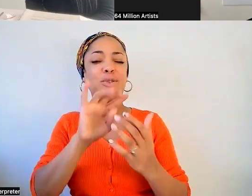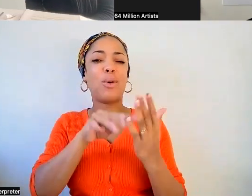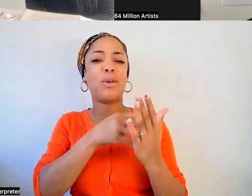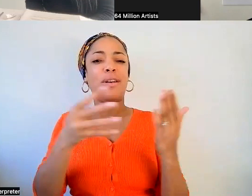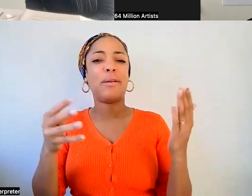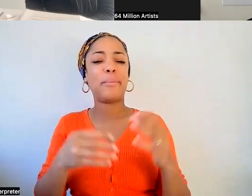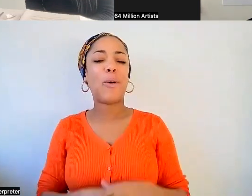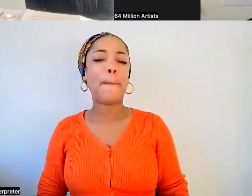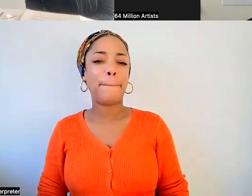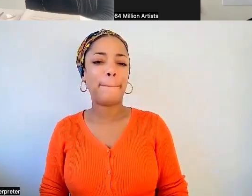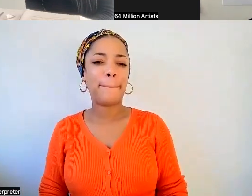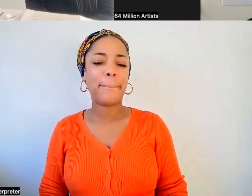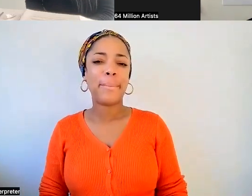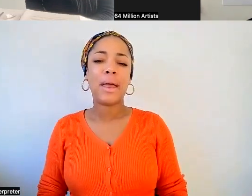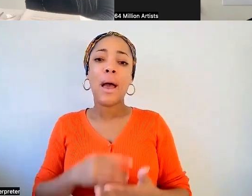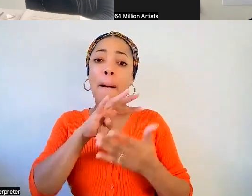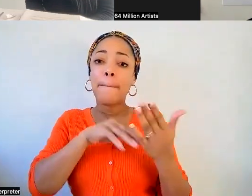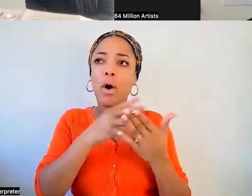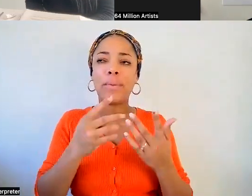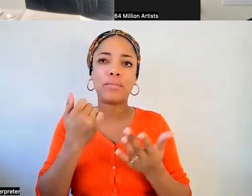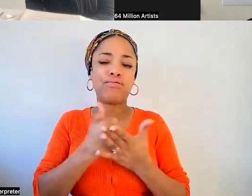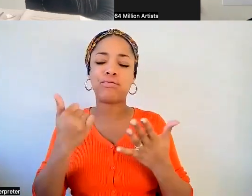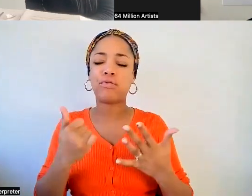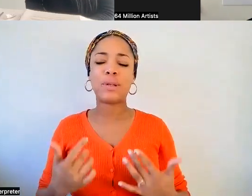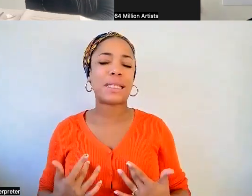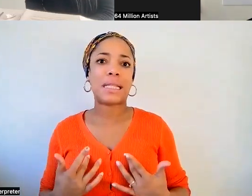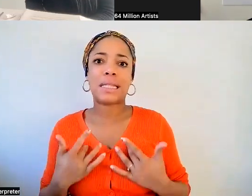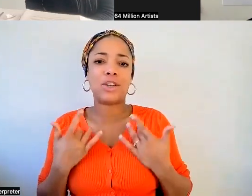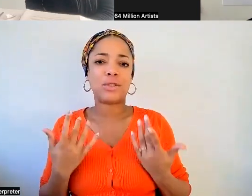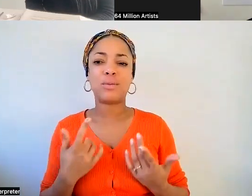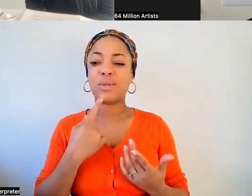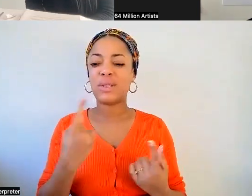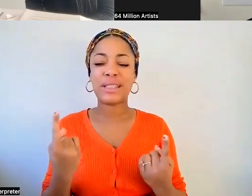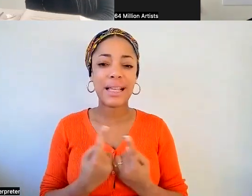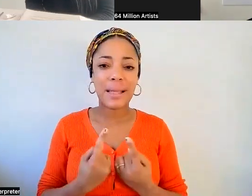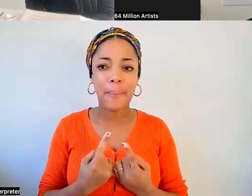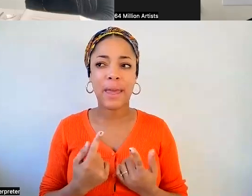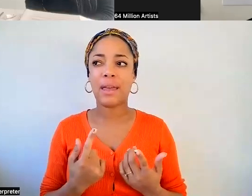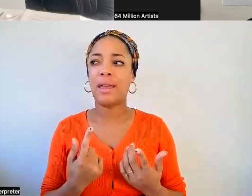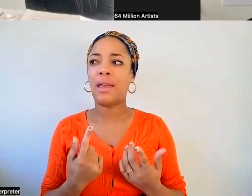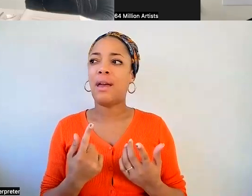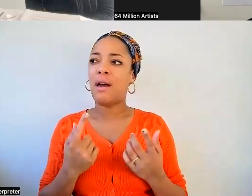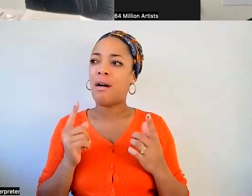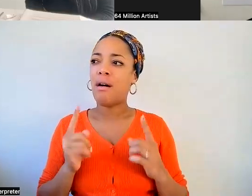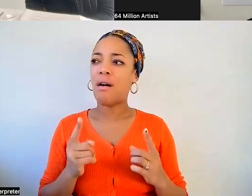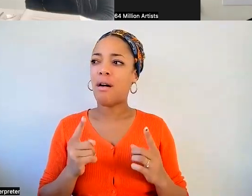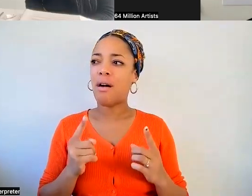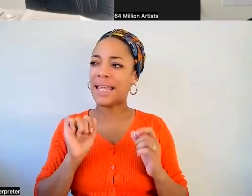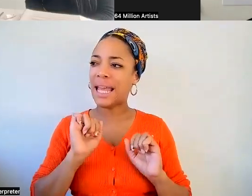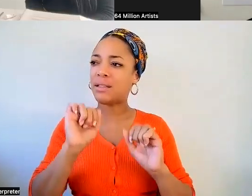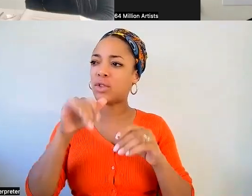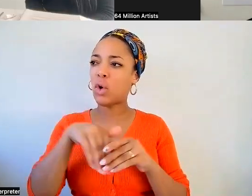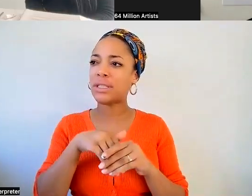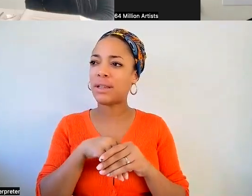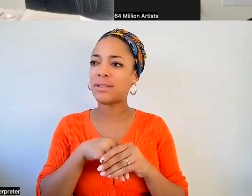for sensations. That's where you just say something in the thing that it is. I wrote a poem the other day about my